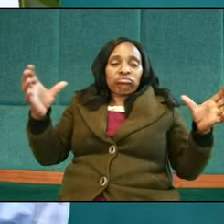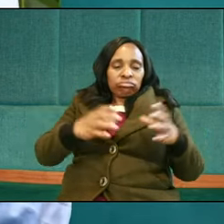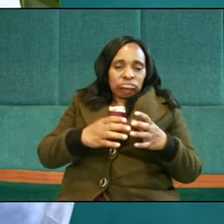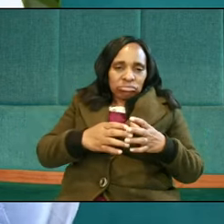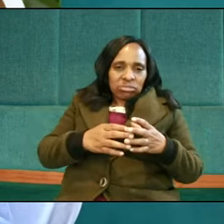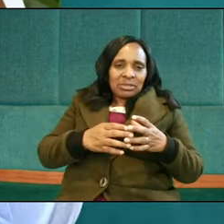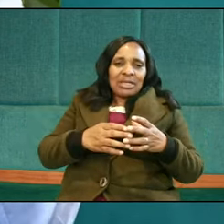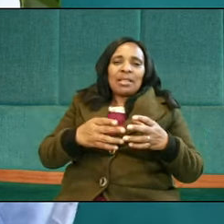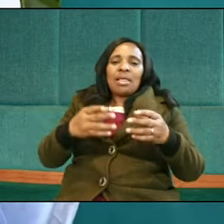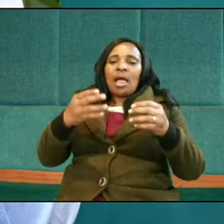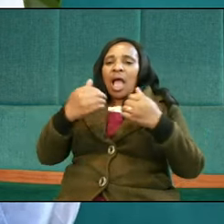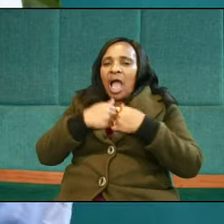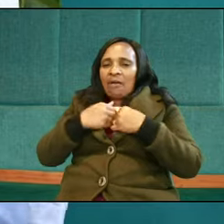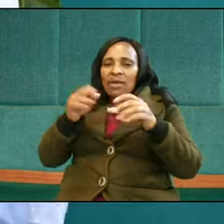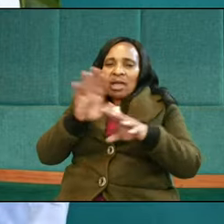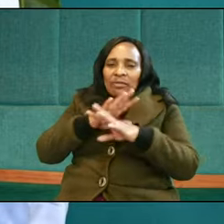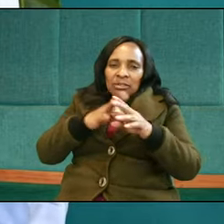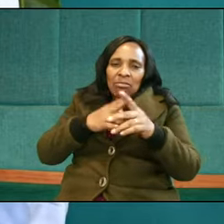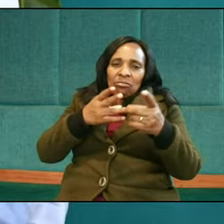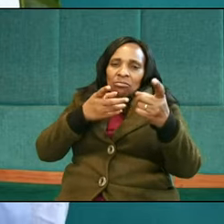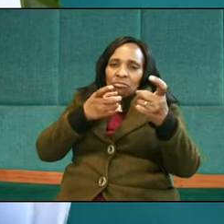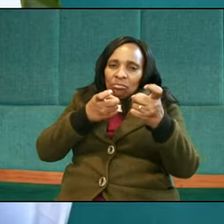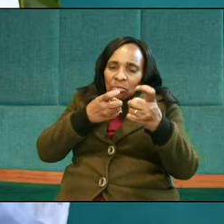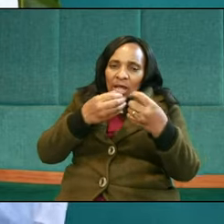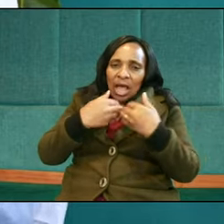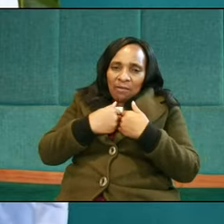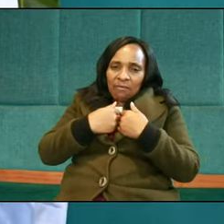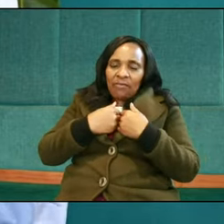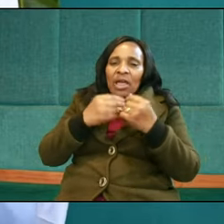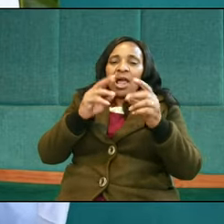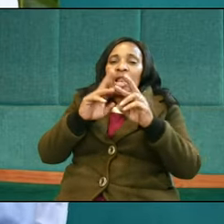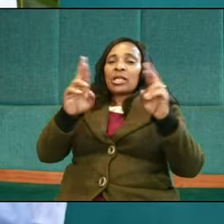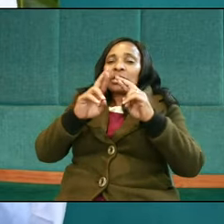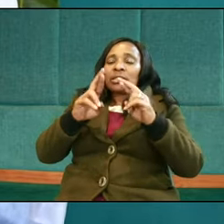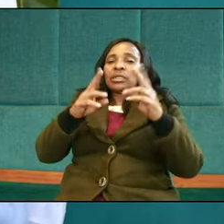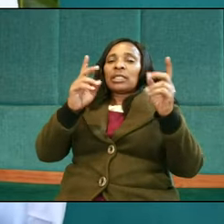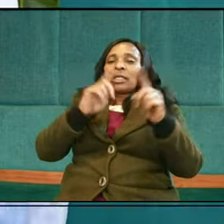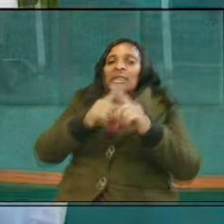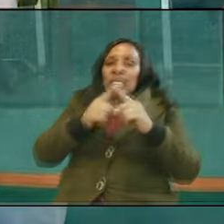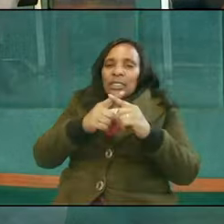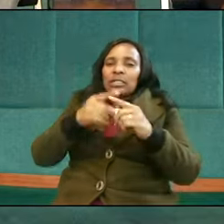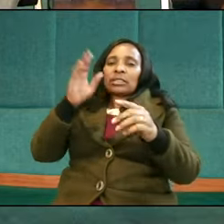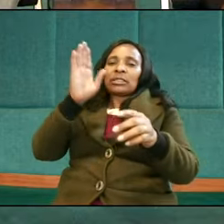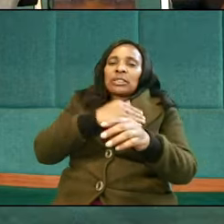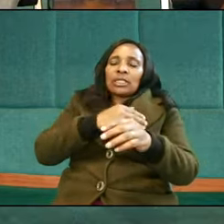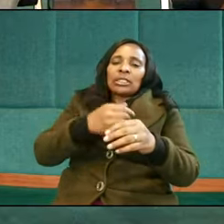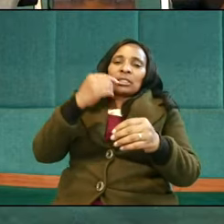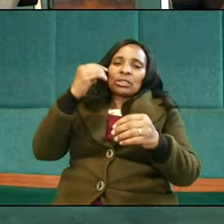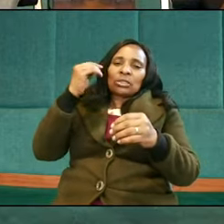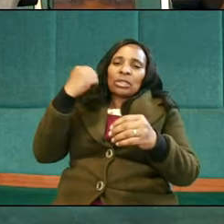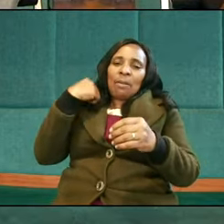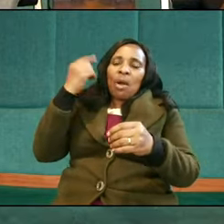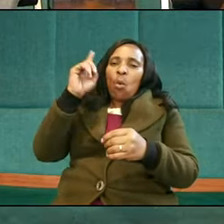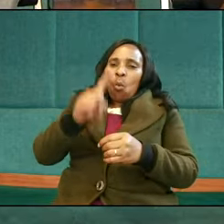weapons. They are ready to attack. Then you guys start singing hymn 100.